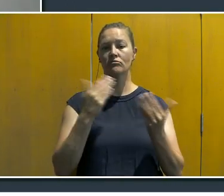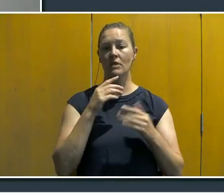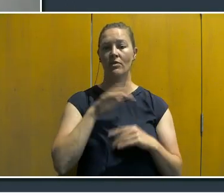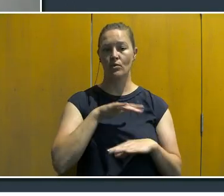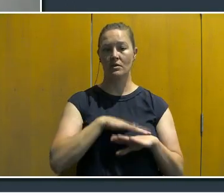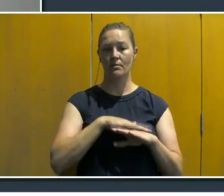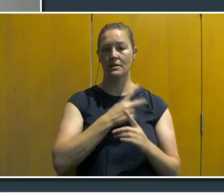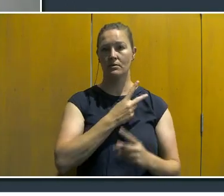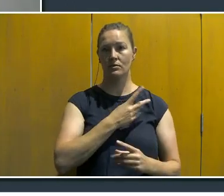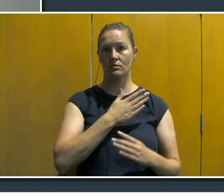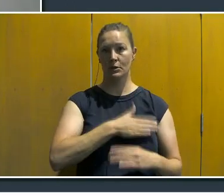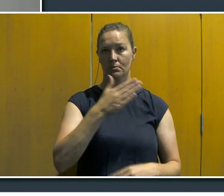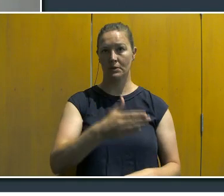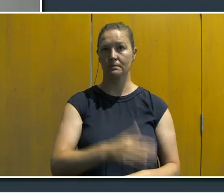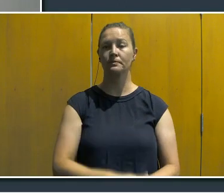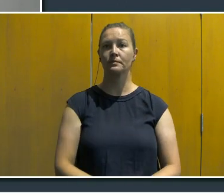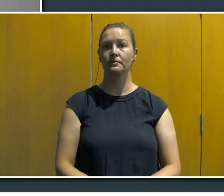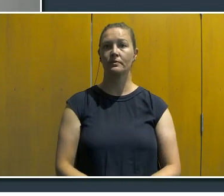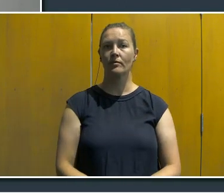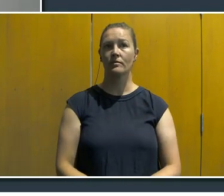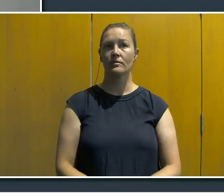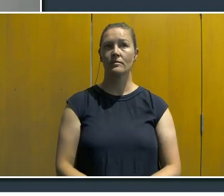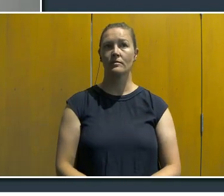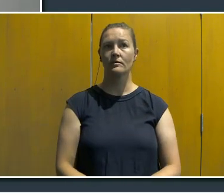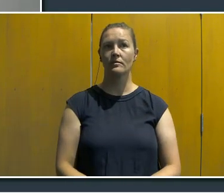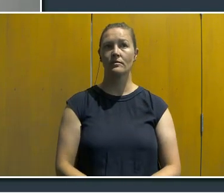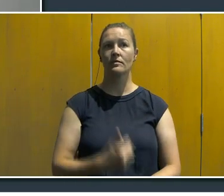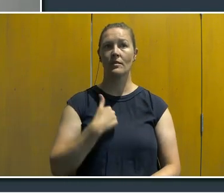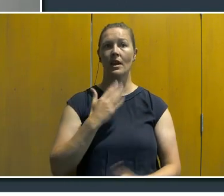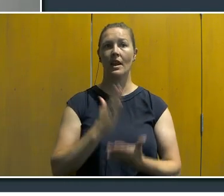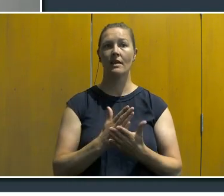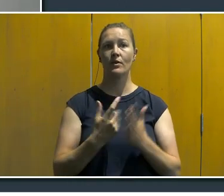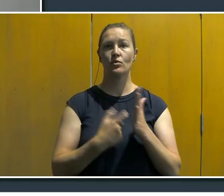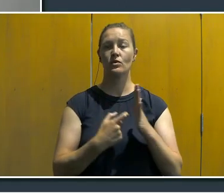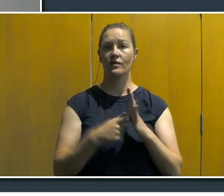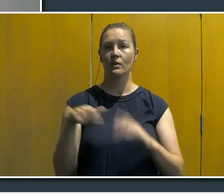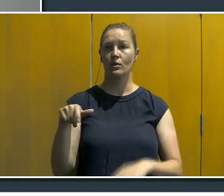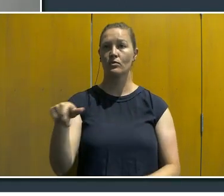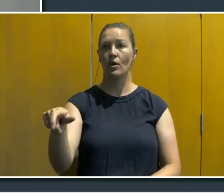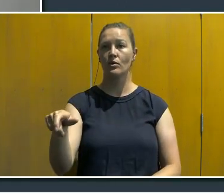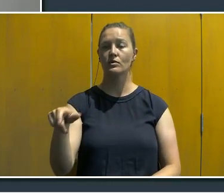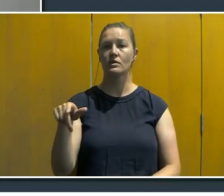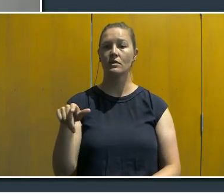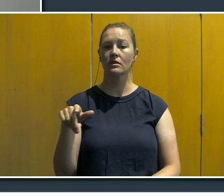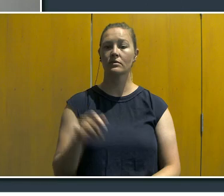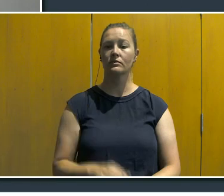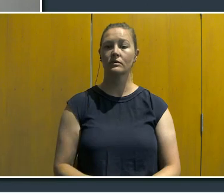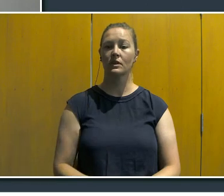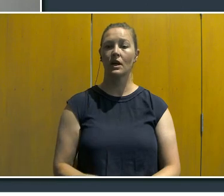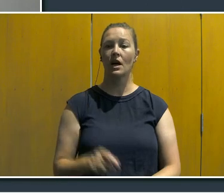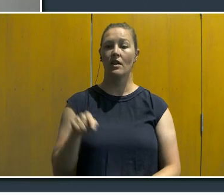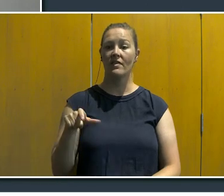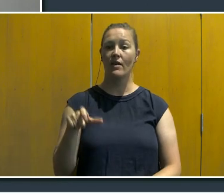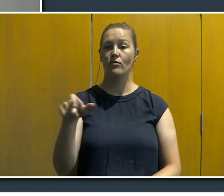process. I live in Rotofanawa Road, which is on one of the